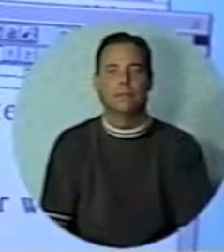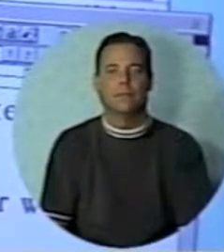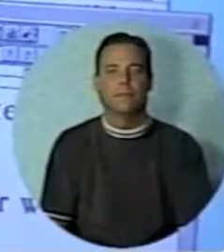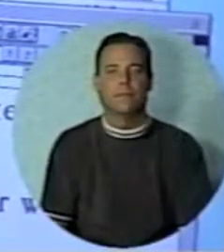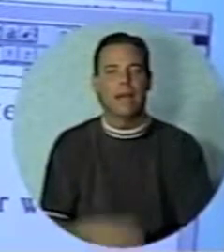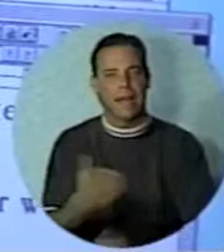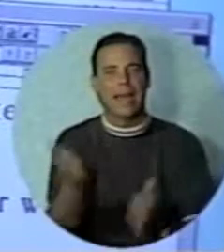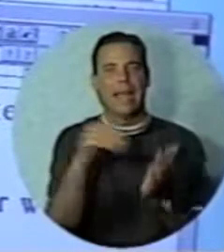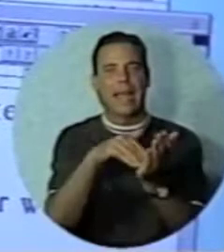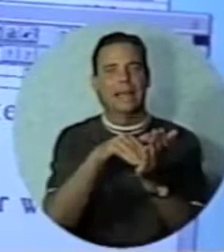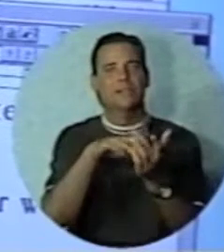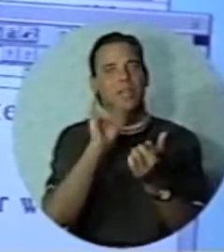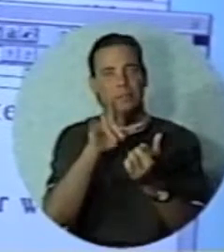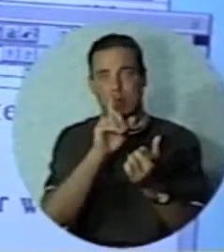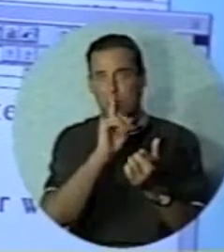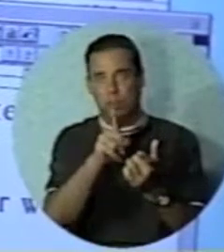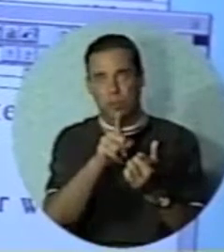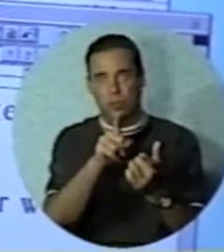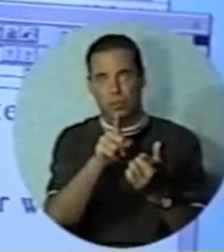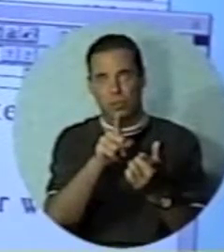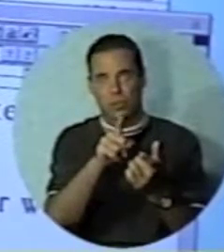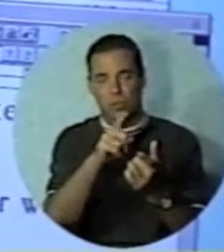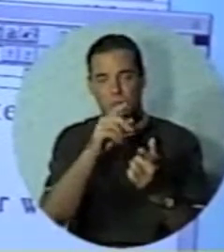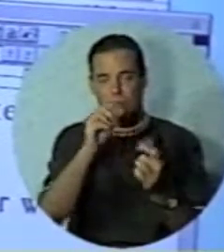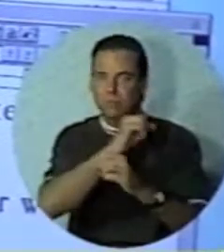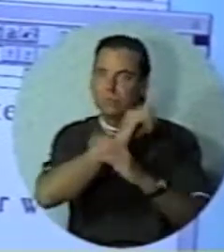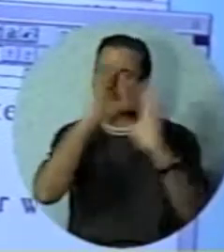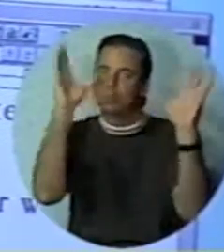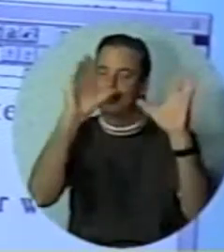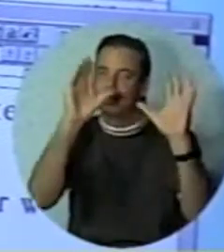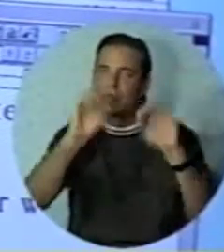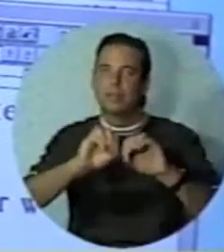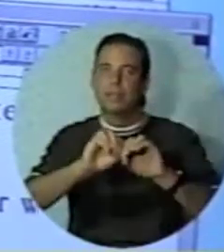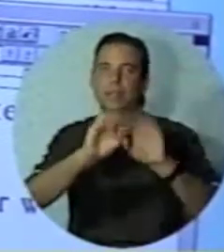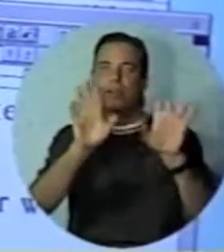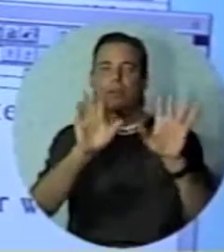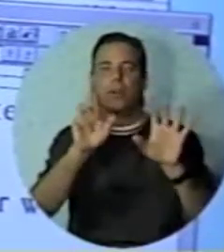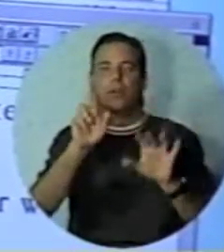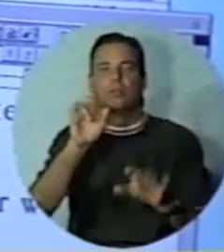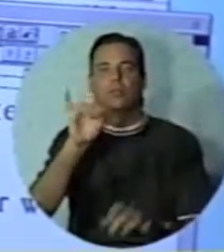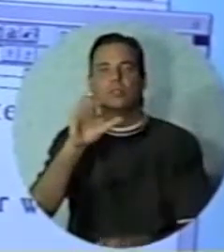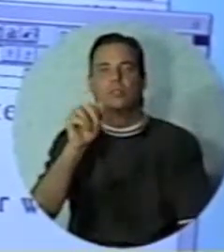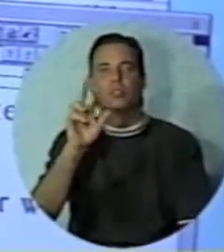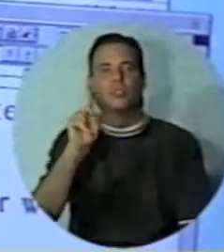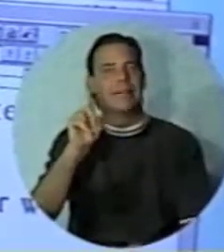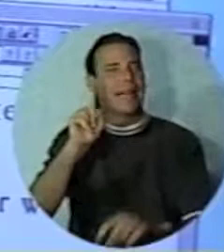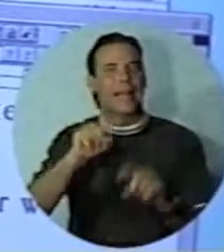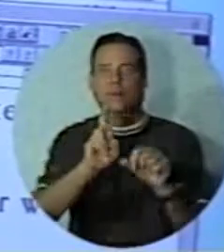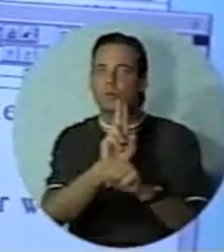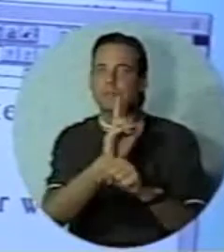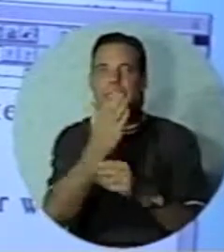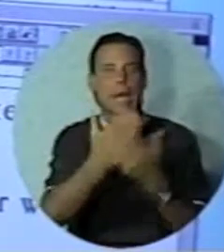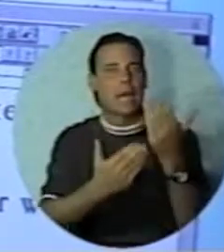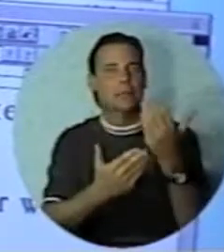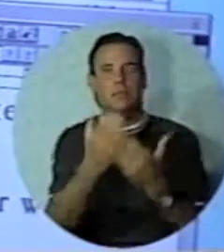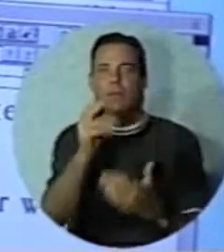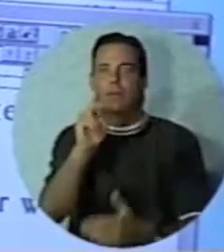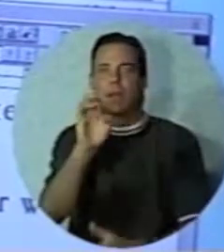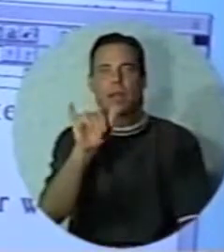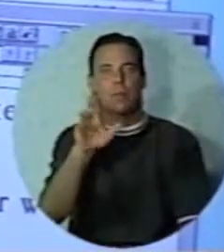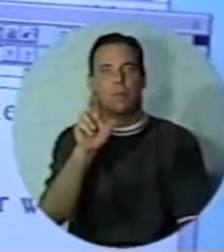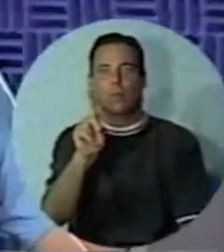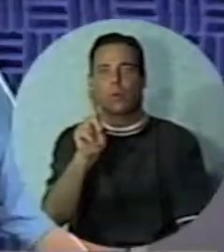Now, once again, just to make sure we're getting the concept, Richard cannot use his hands to use a